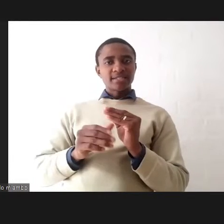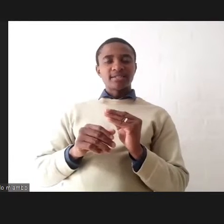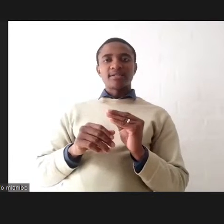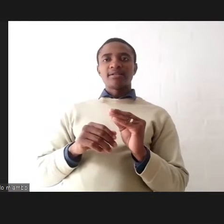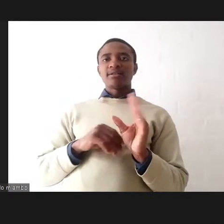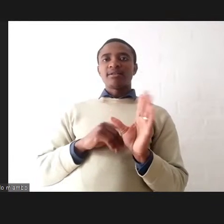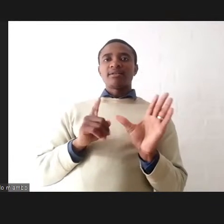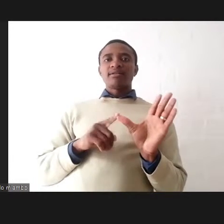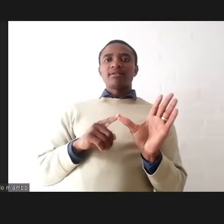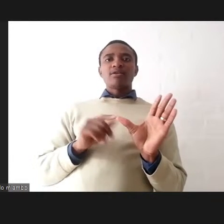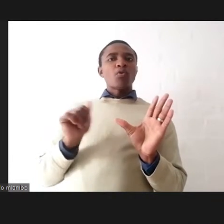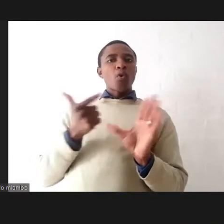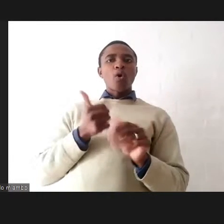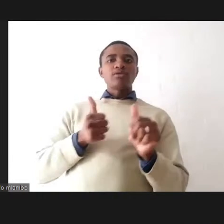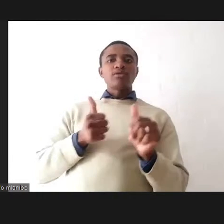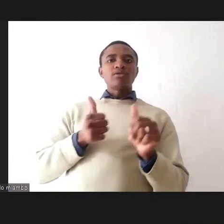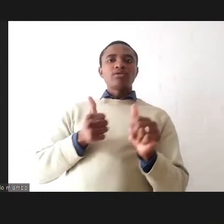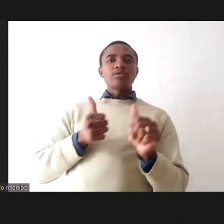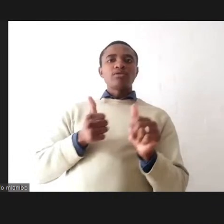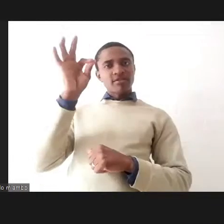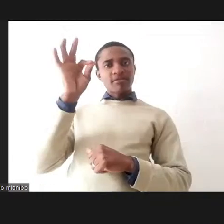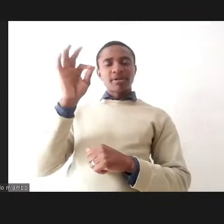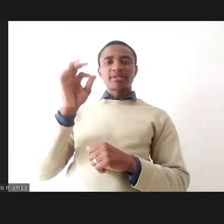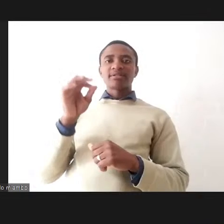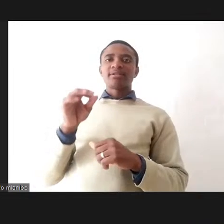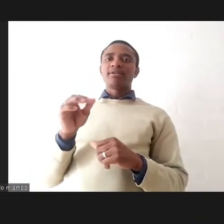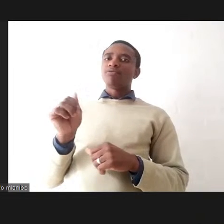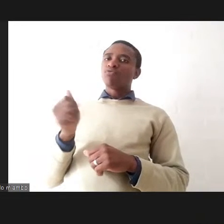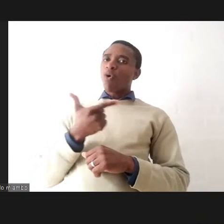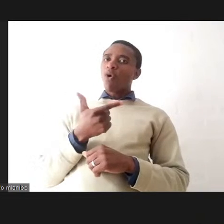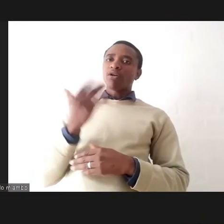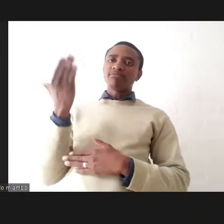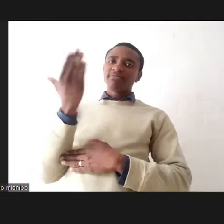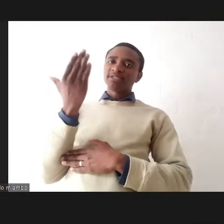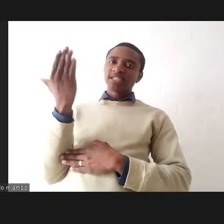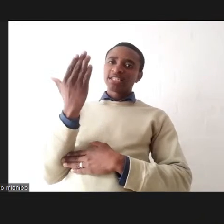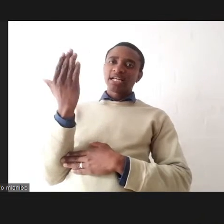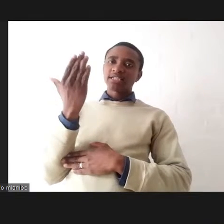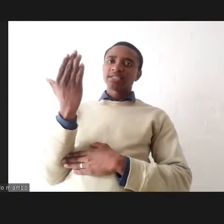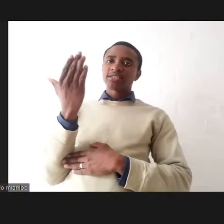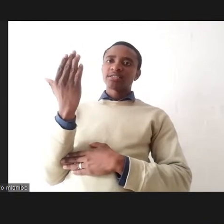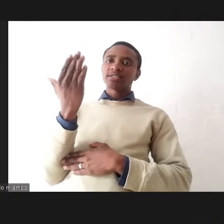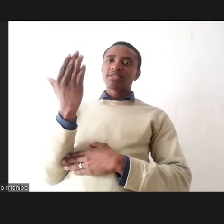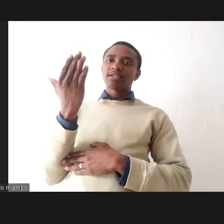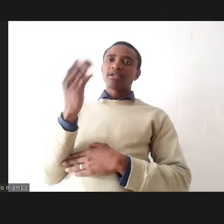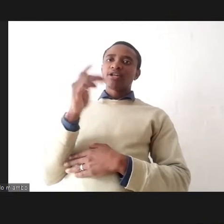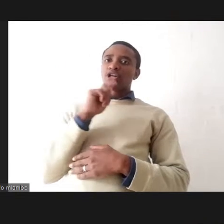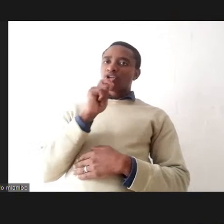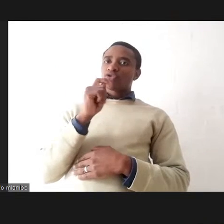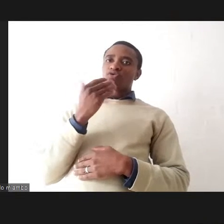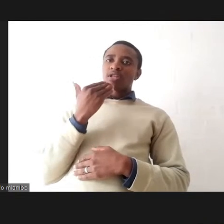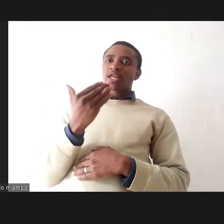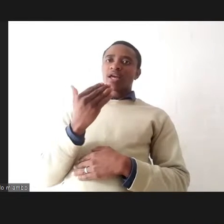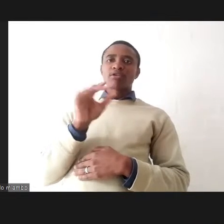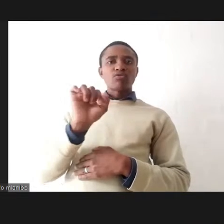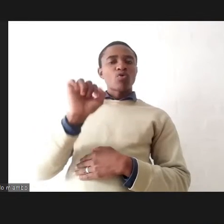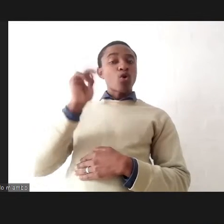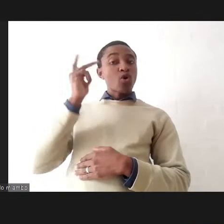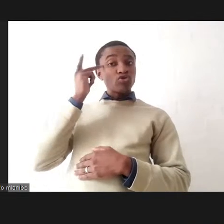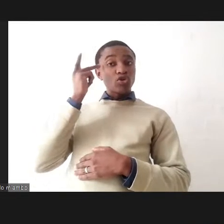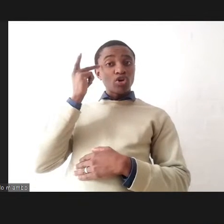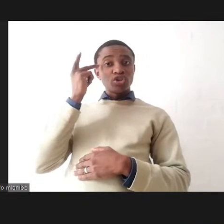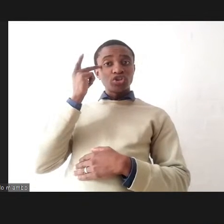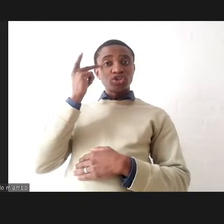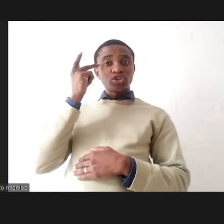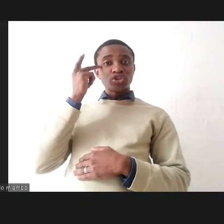senior government officials and all officials, all the presenters, we really thank your knowledge, the reservoir of